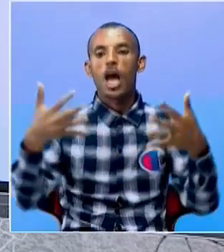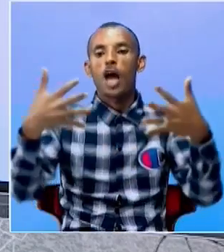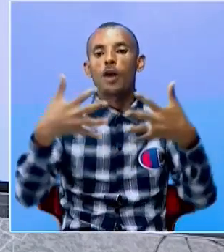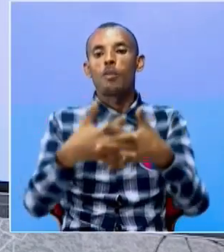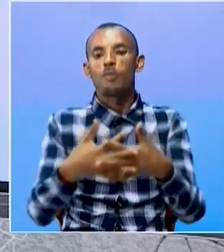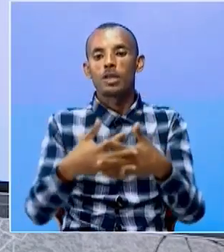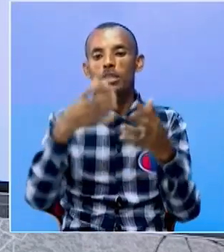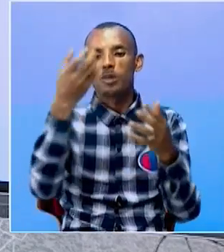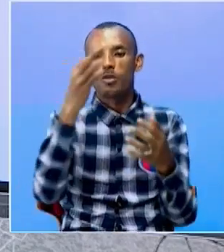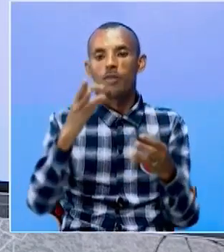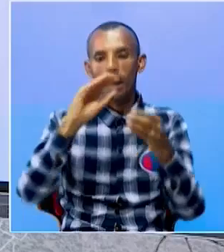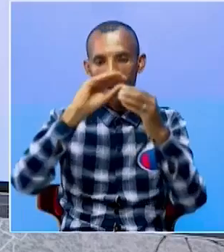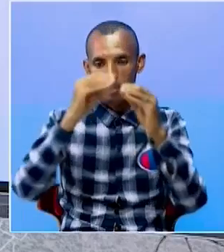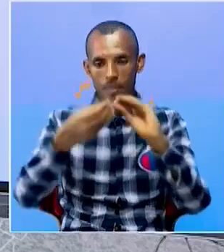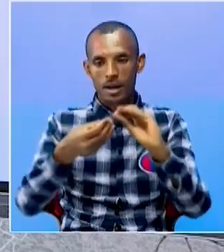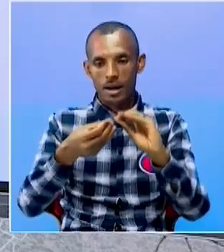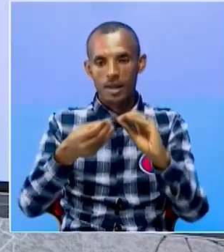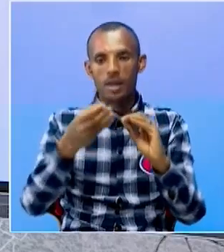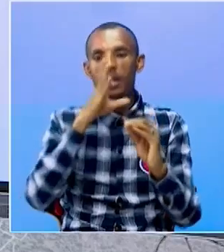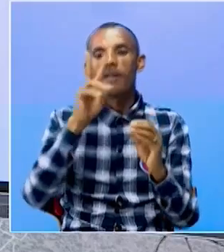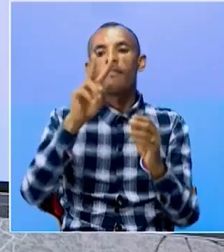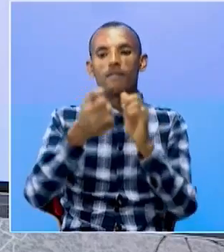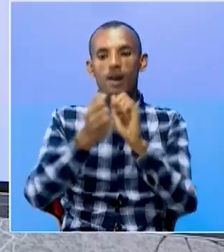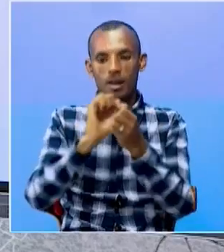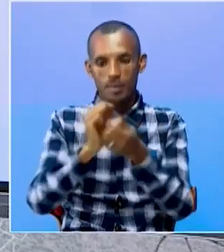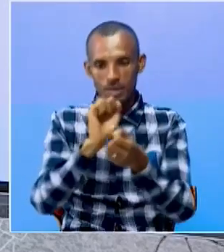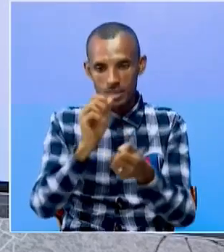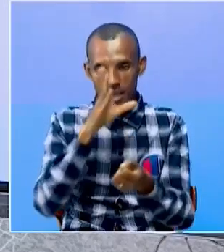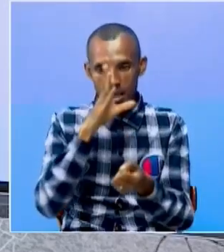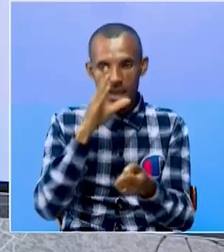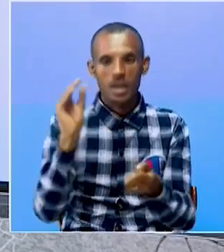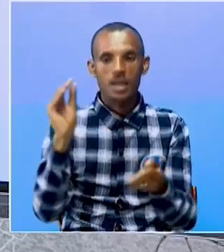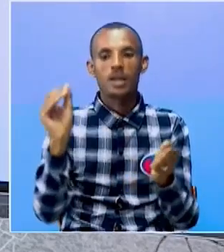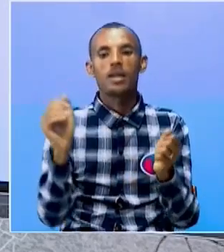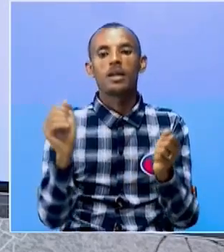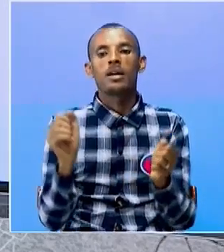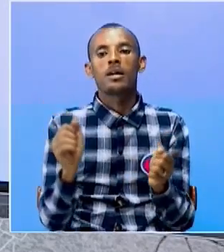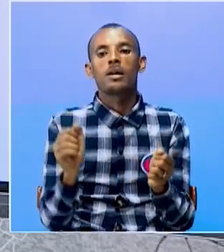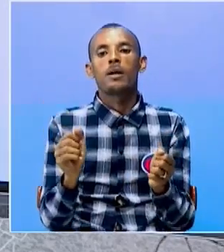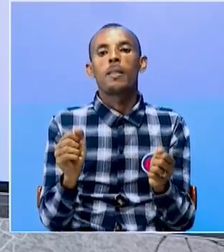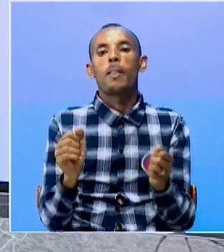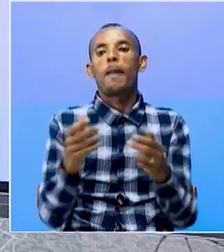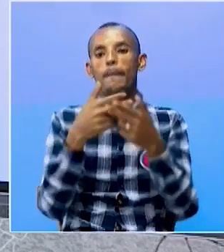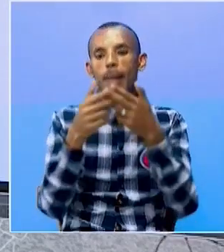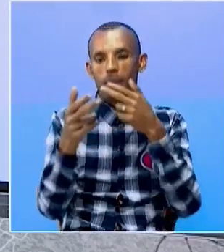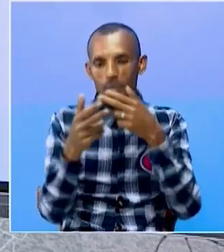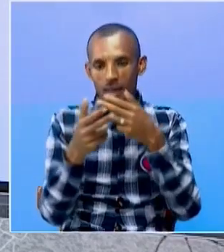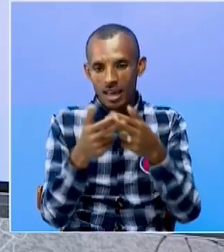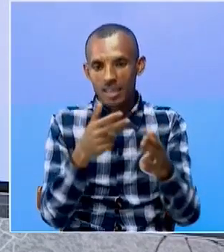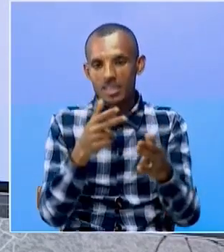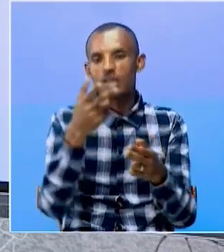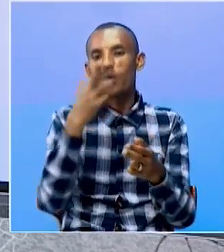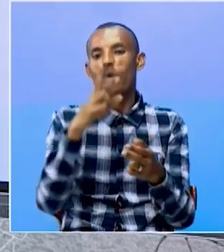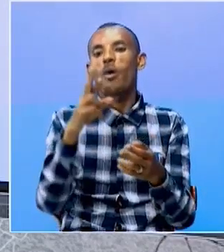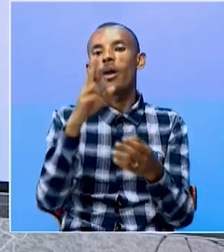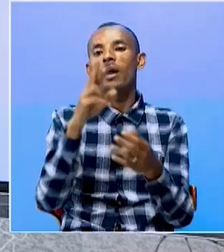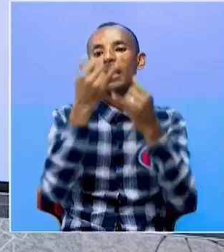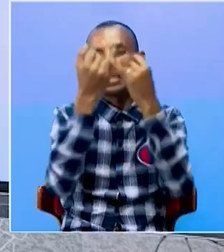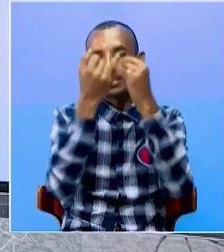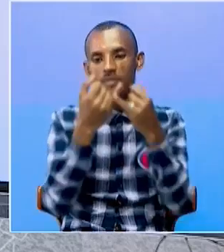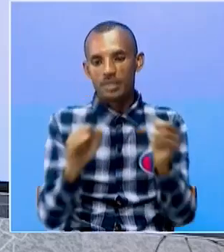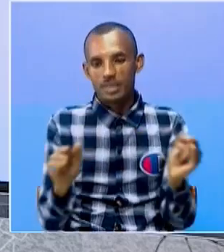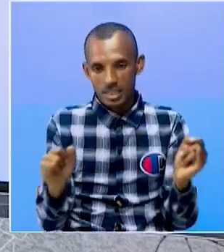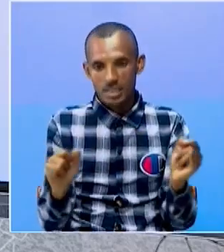of numbers and variables with multiplication or division sign, or simply